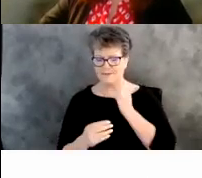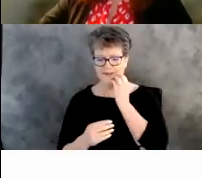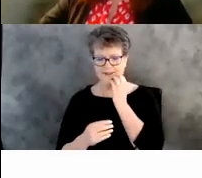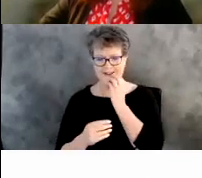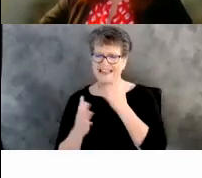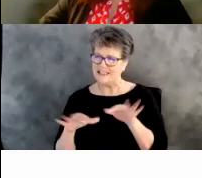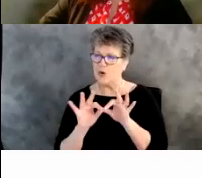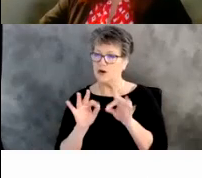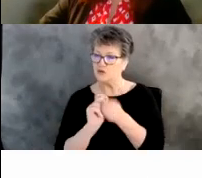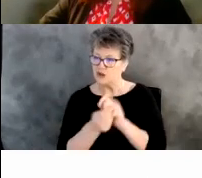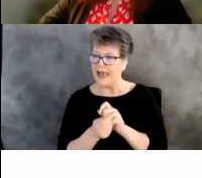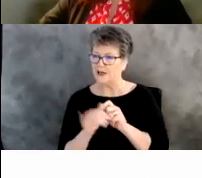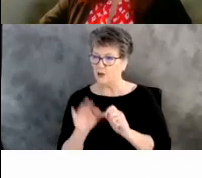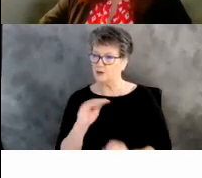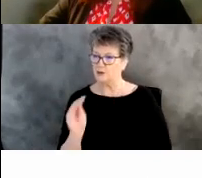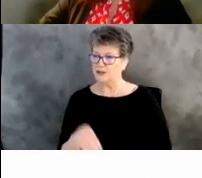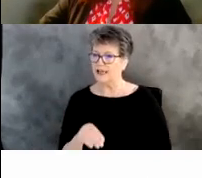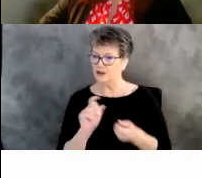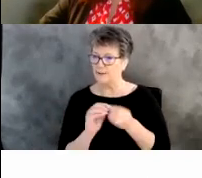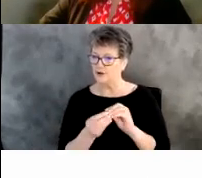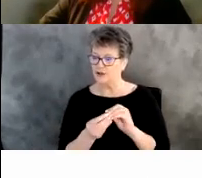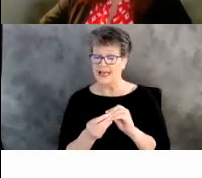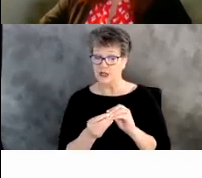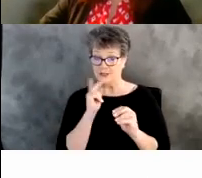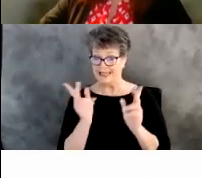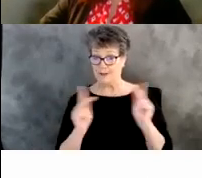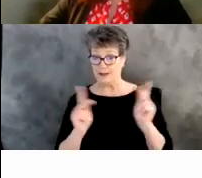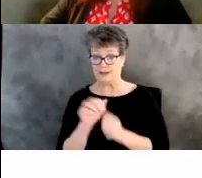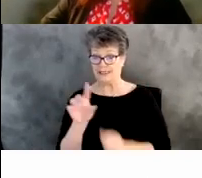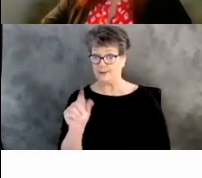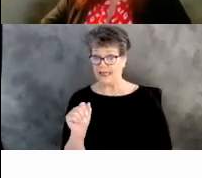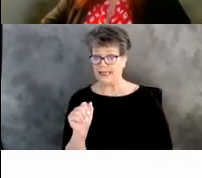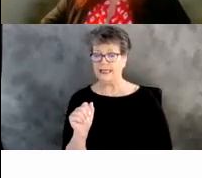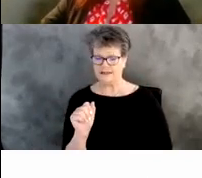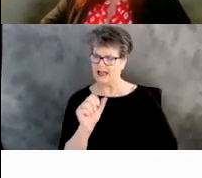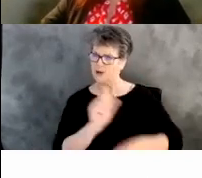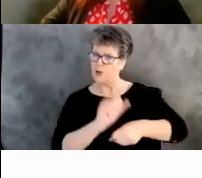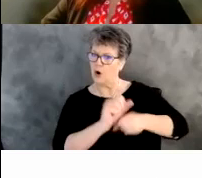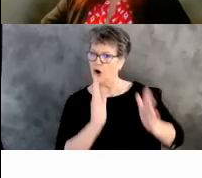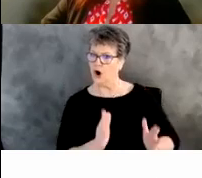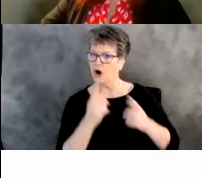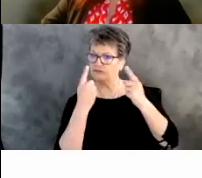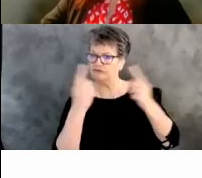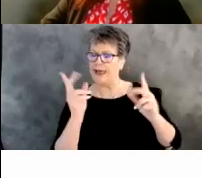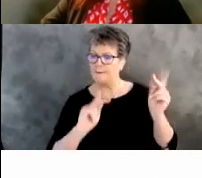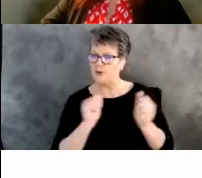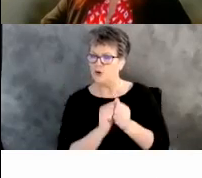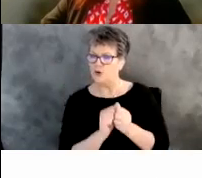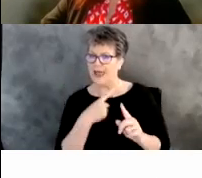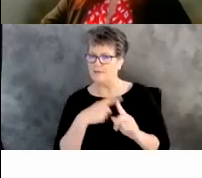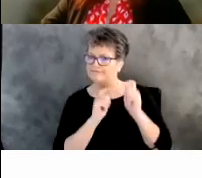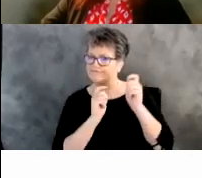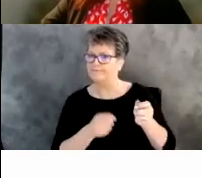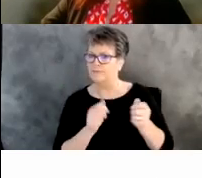work to change that and to see people with disabilities as workers and people who can contribute to